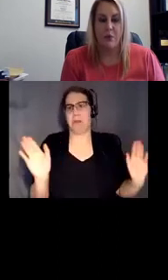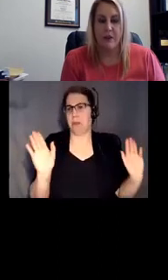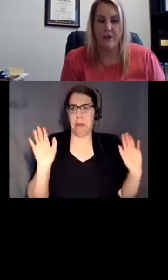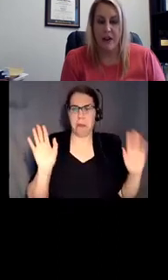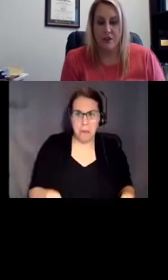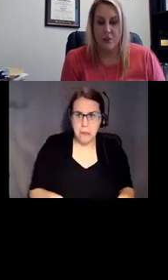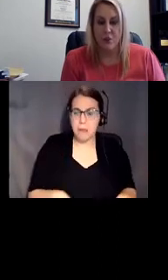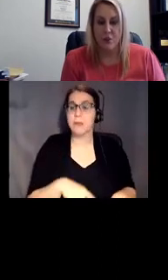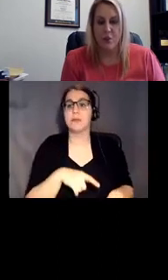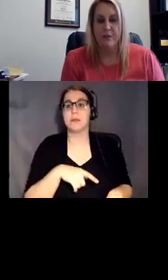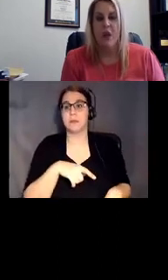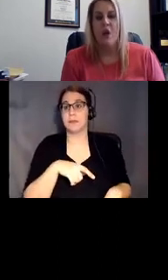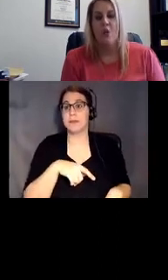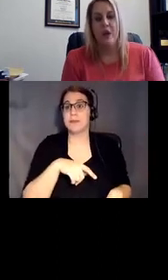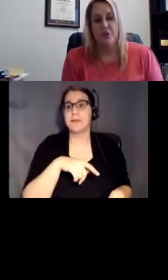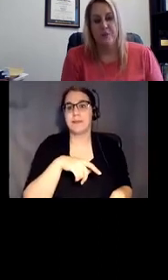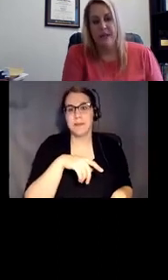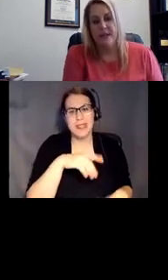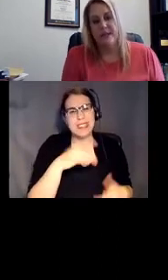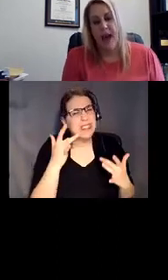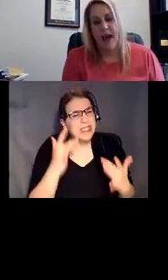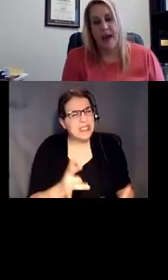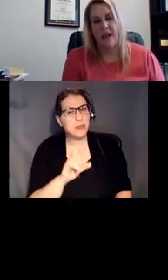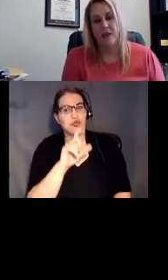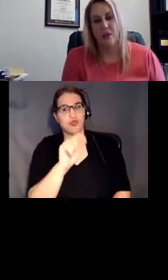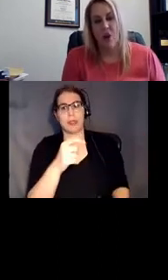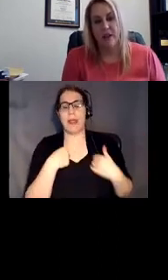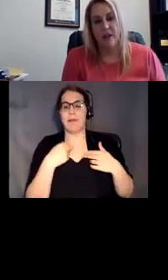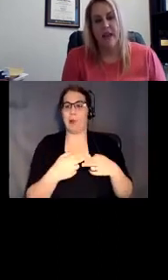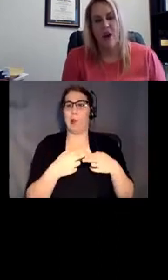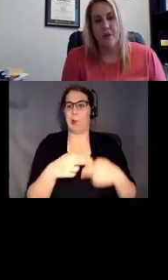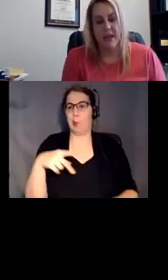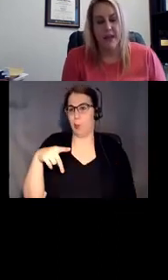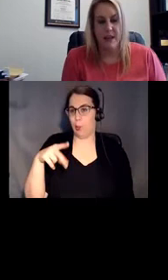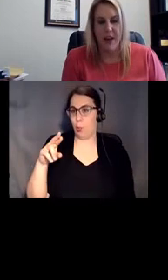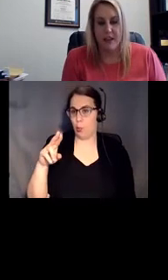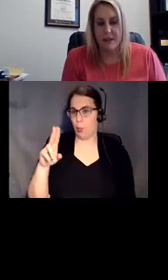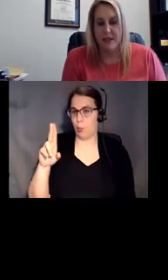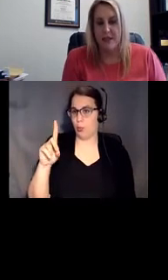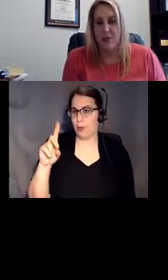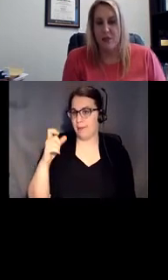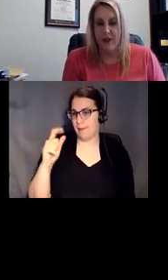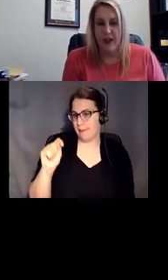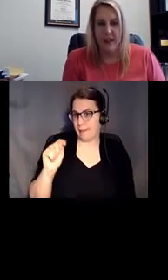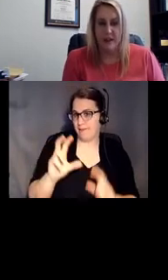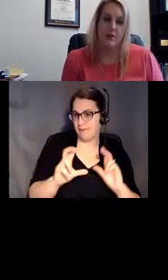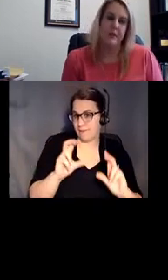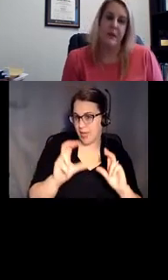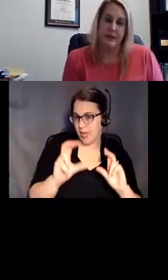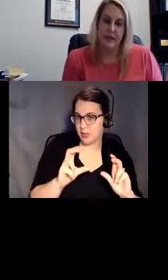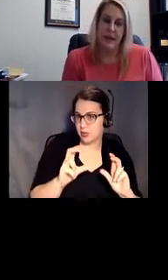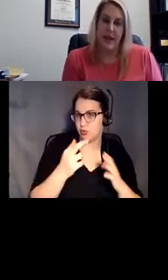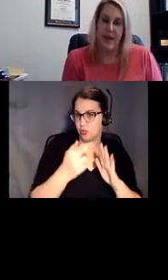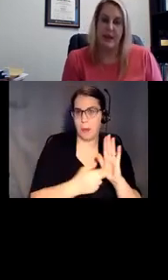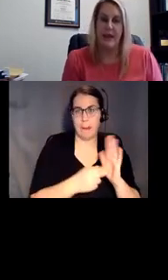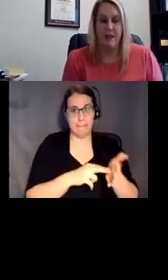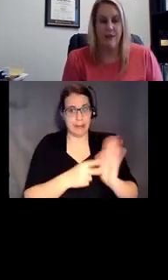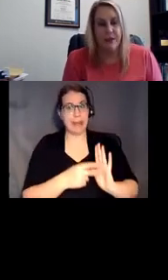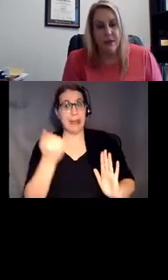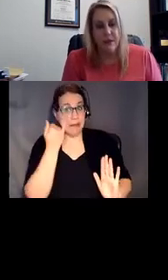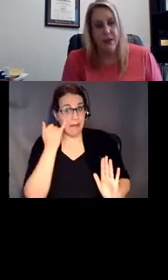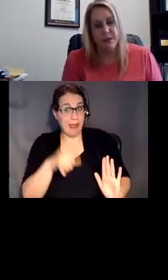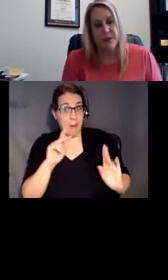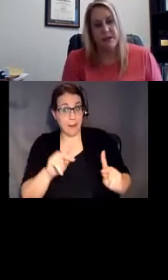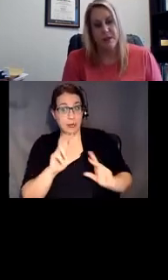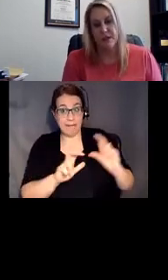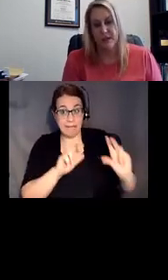a prudent investor rule, which means that as long as they are making investments in good faith and doing the best that they can, even